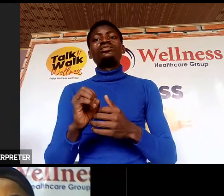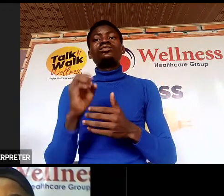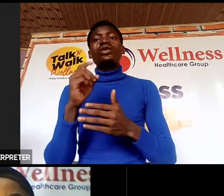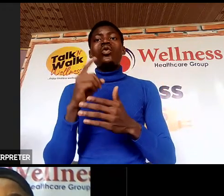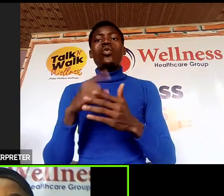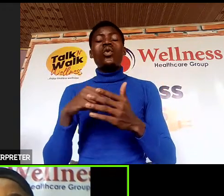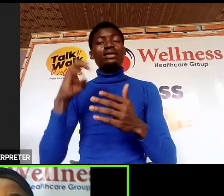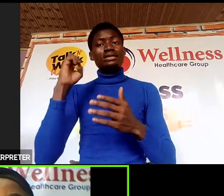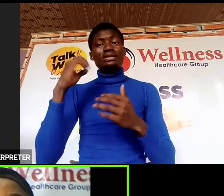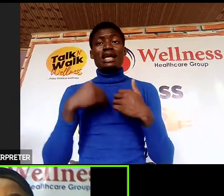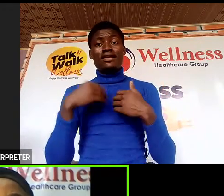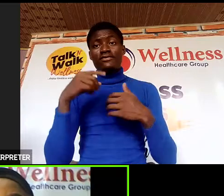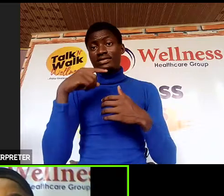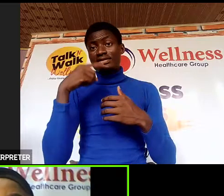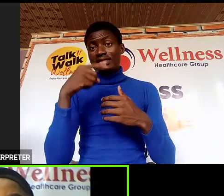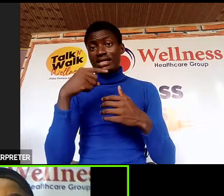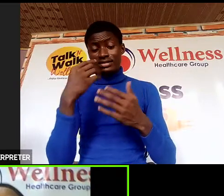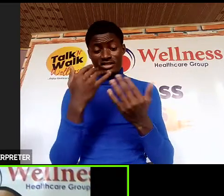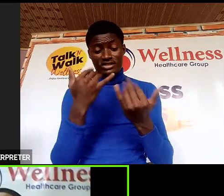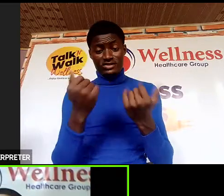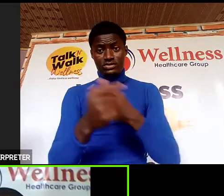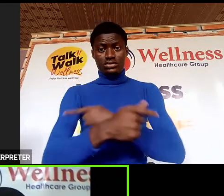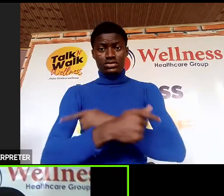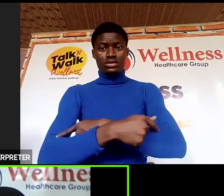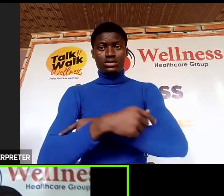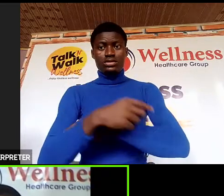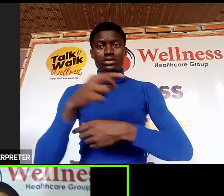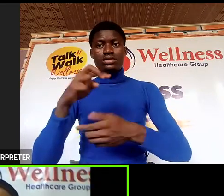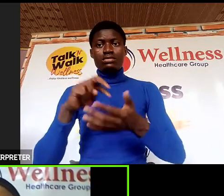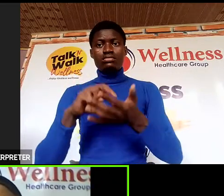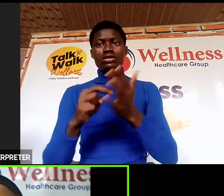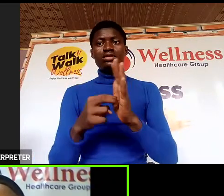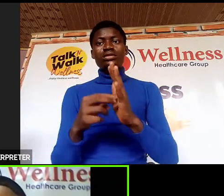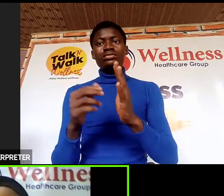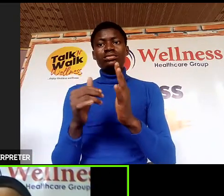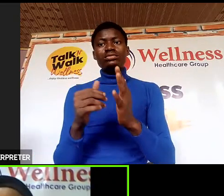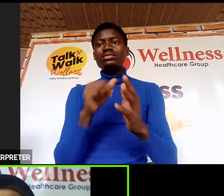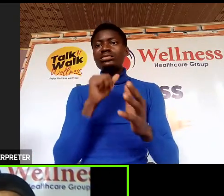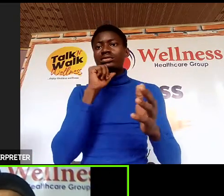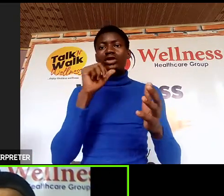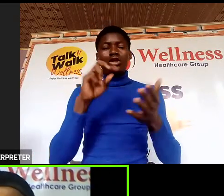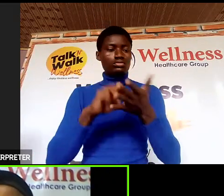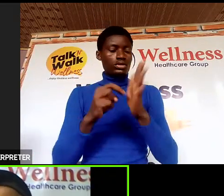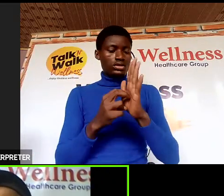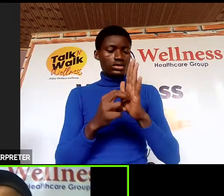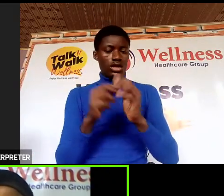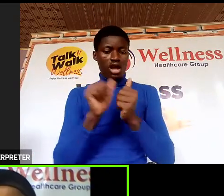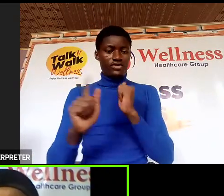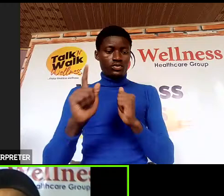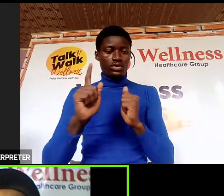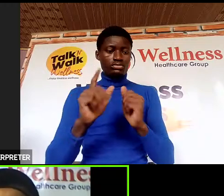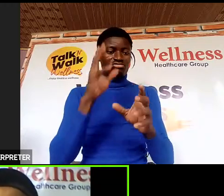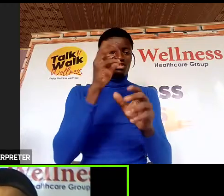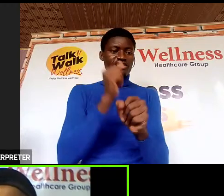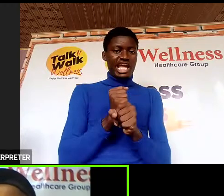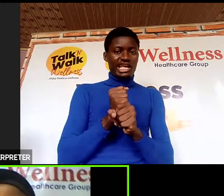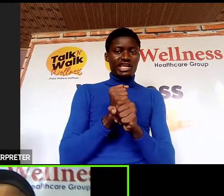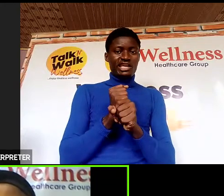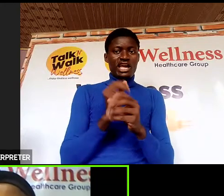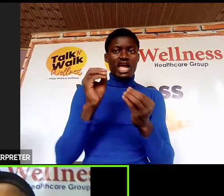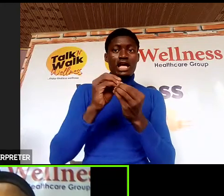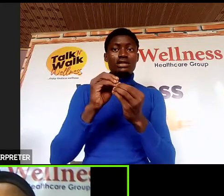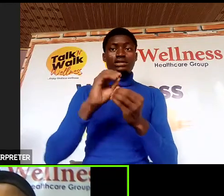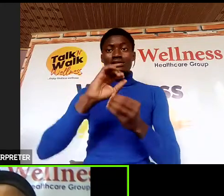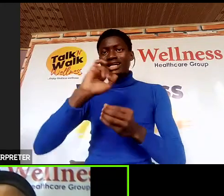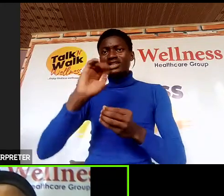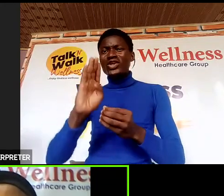that every one of us should just go and take an extra job, but every one of us has a potential in us to actually we can leverage